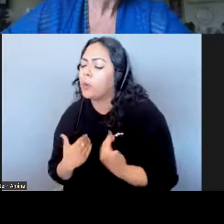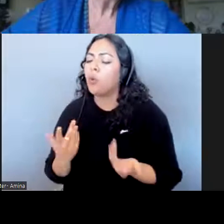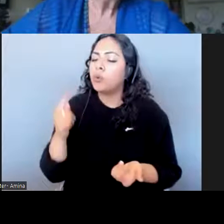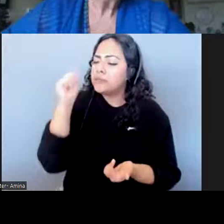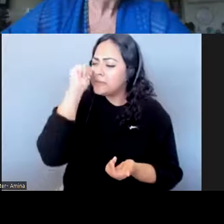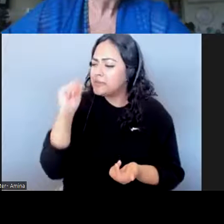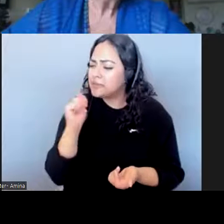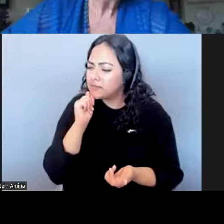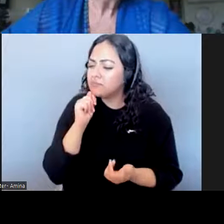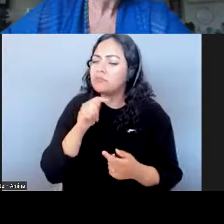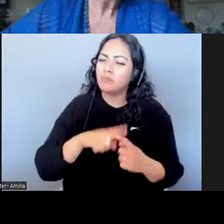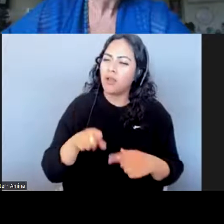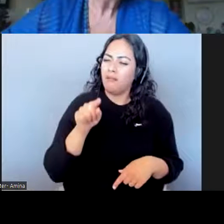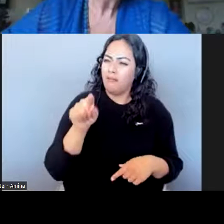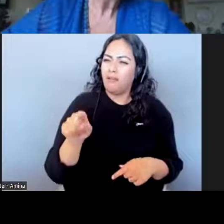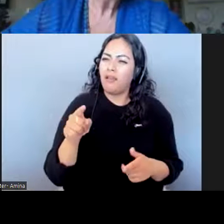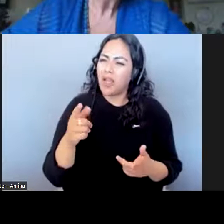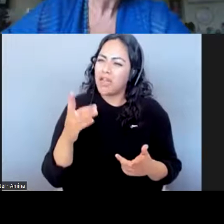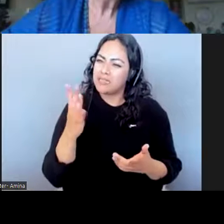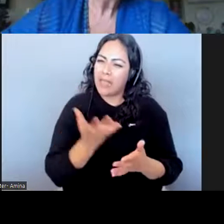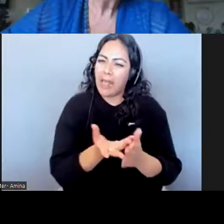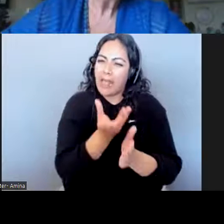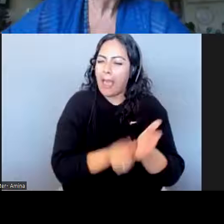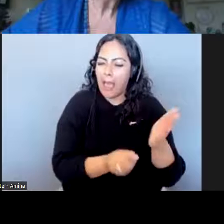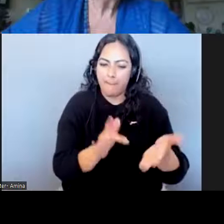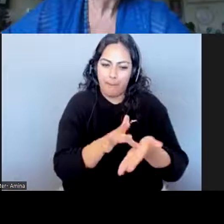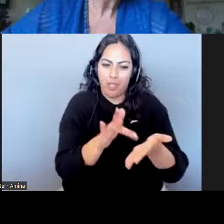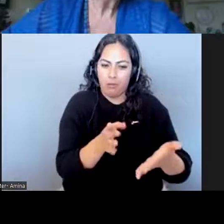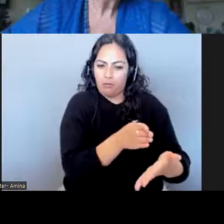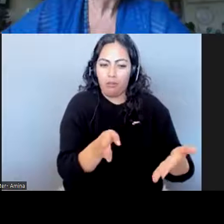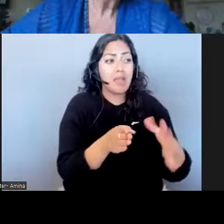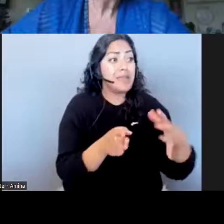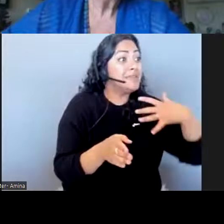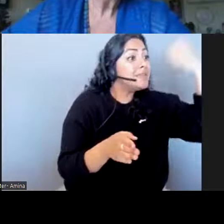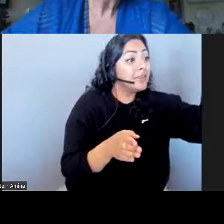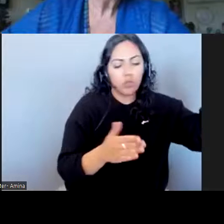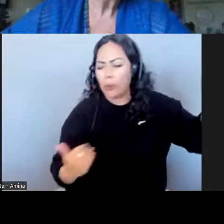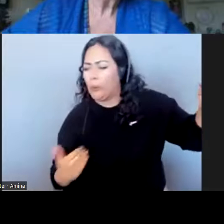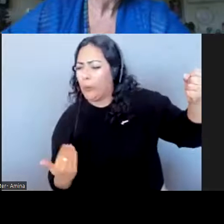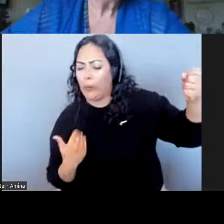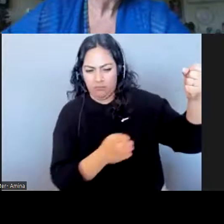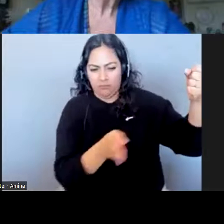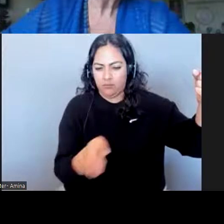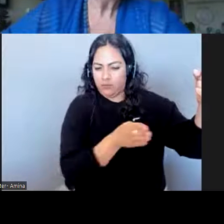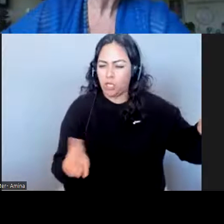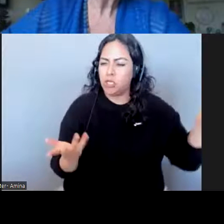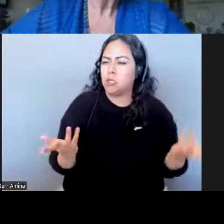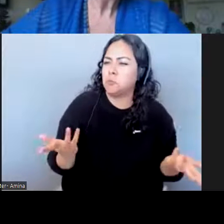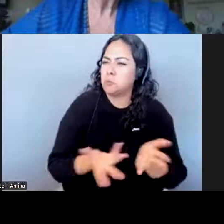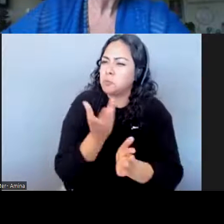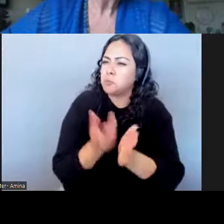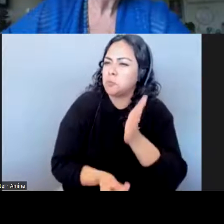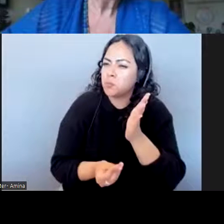or teenagers, but it always seems to me like maybe there's a bit of a gap when it comes to the in-between ages. And how do